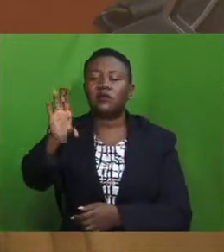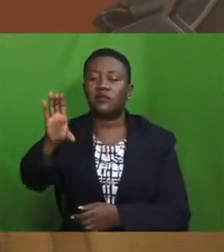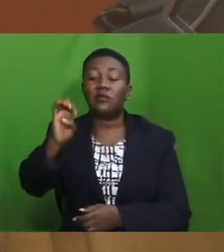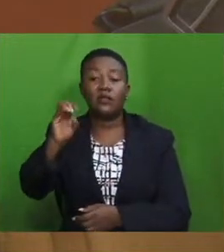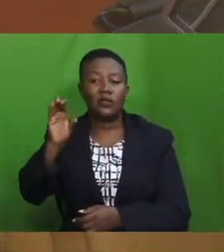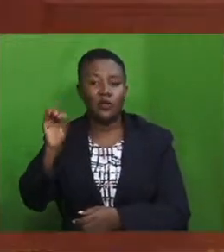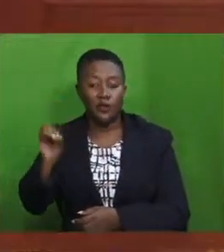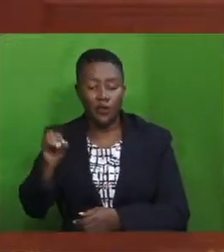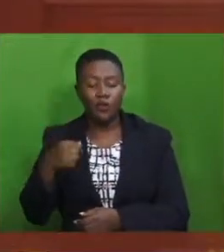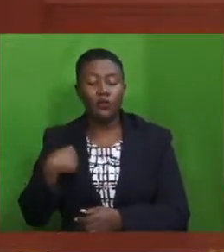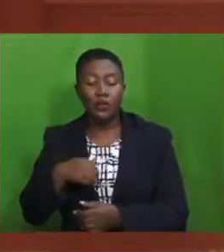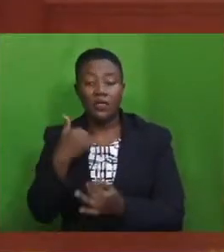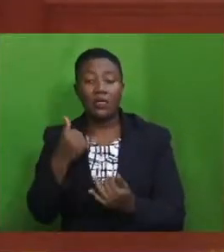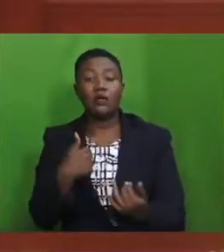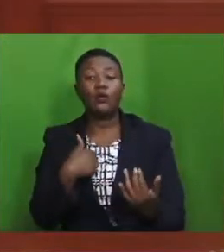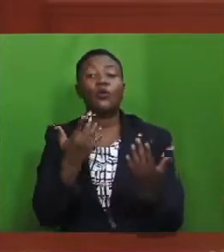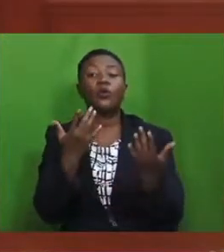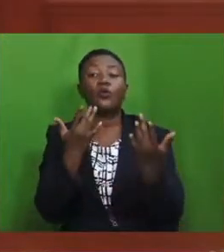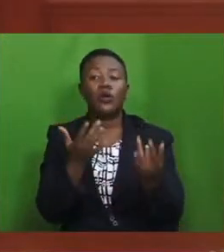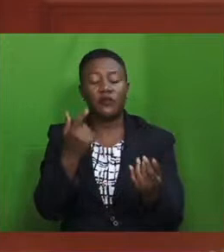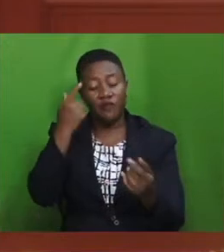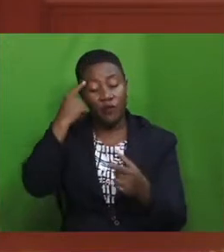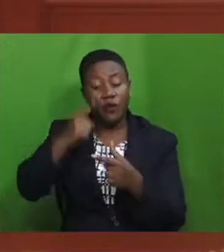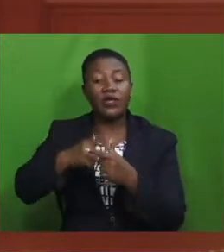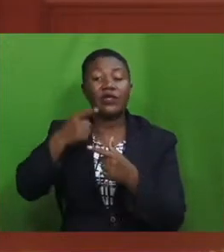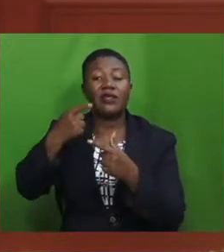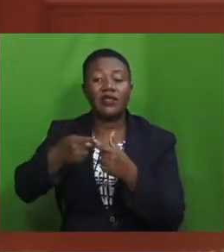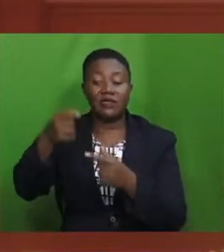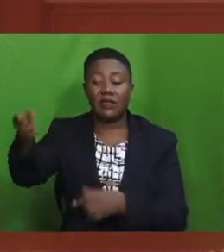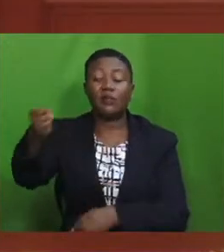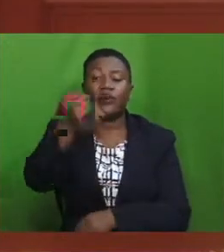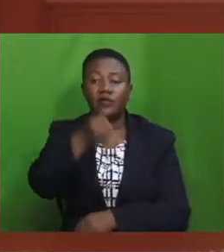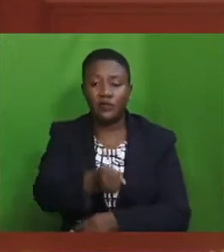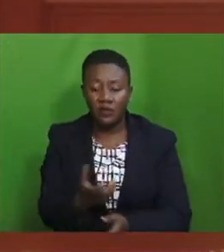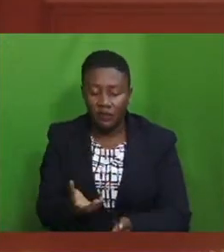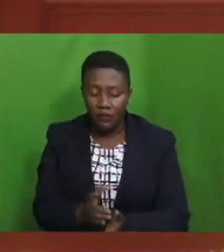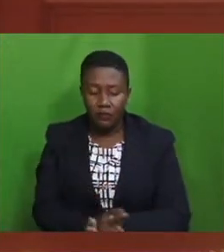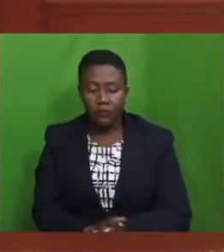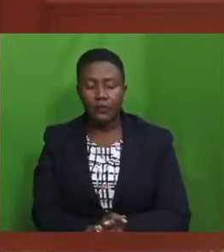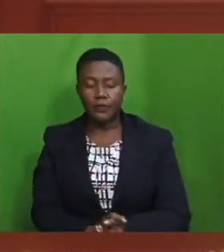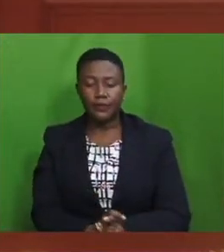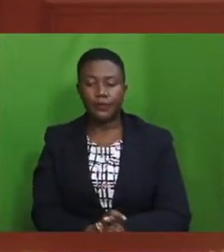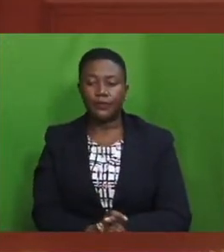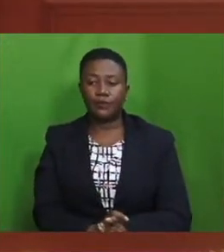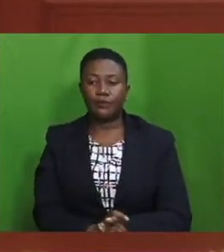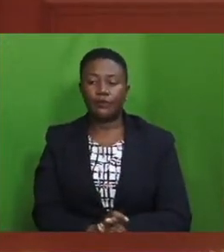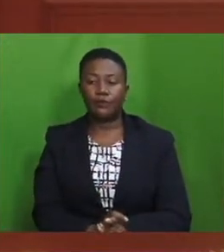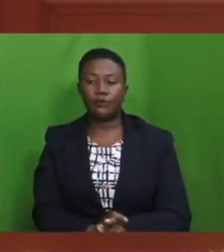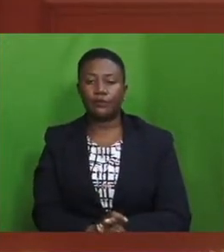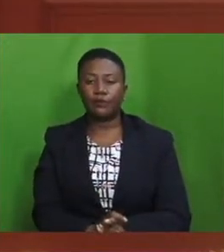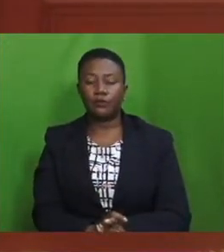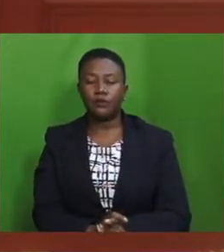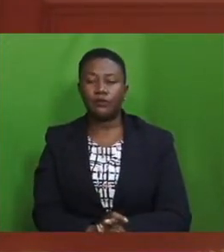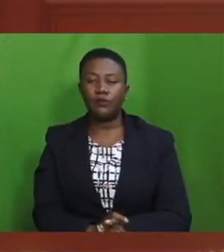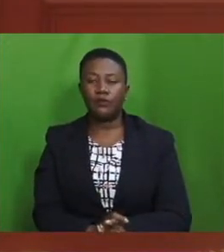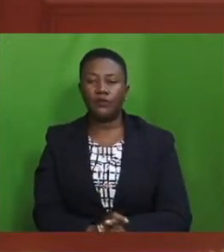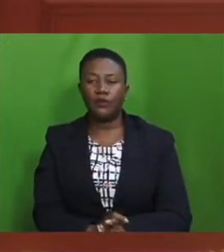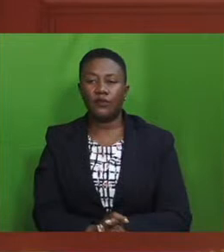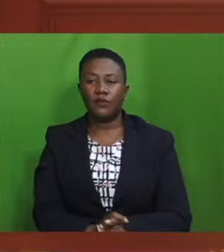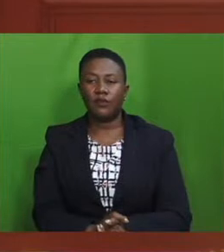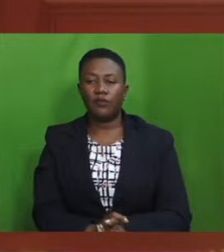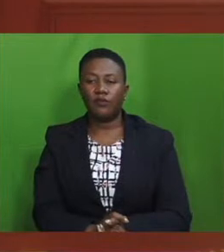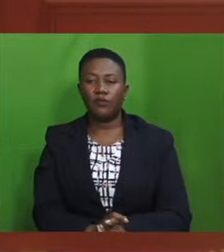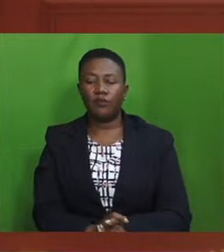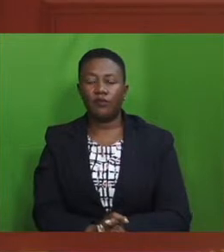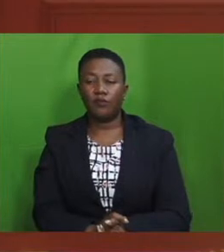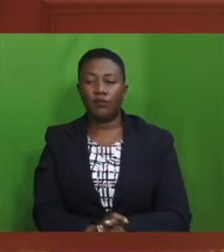announcement to see which CEO he is putting somewhere. Mr. Speaker,